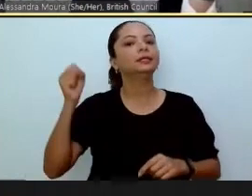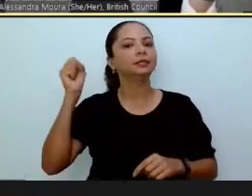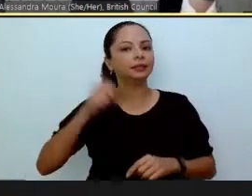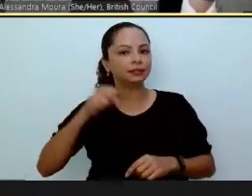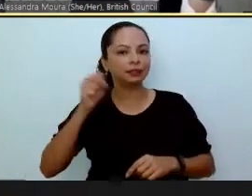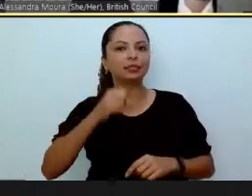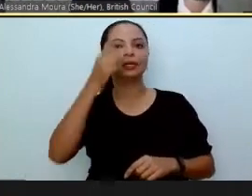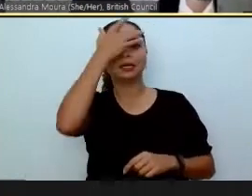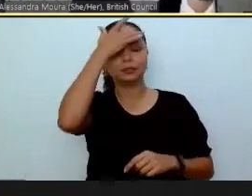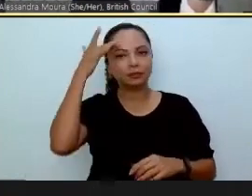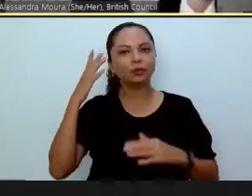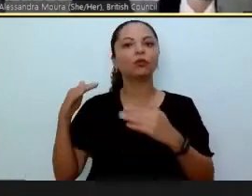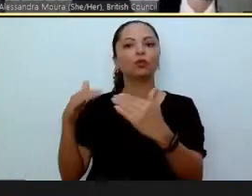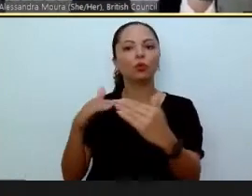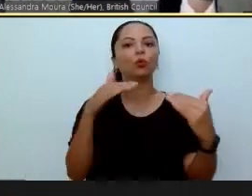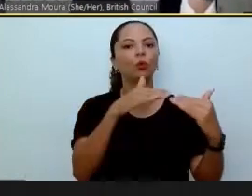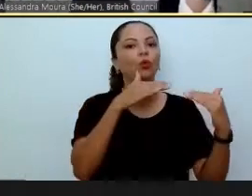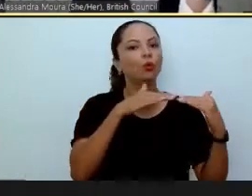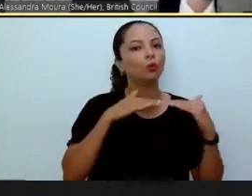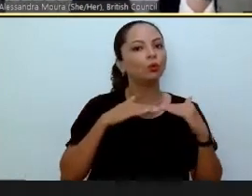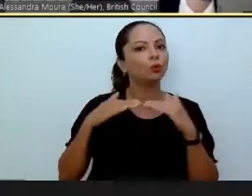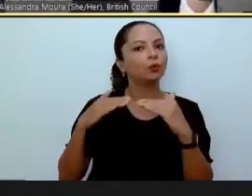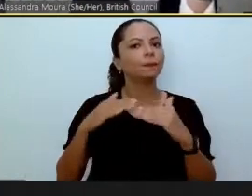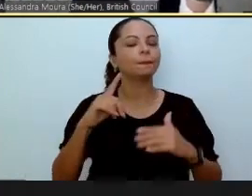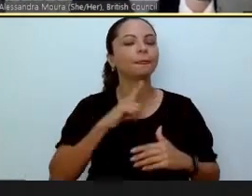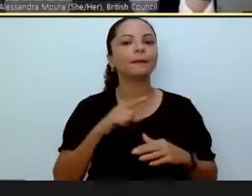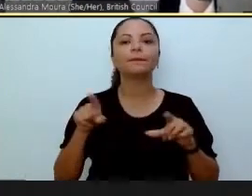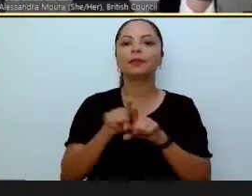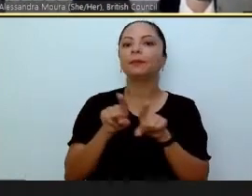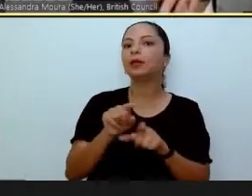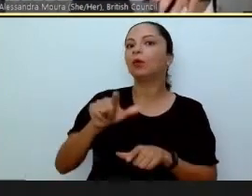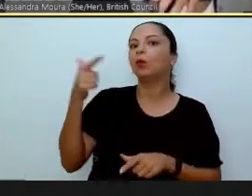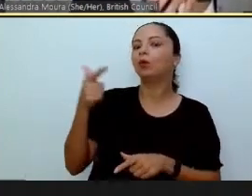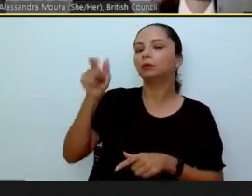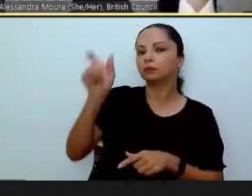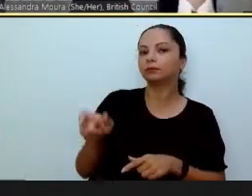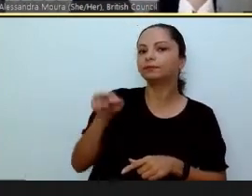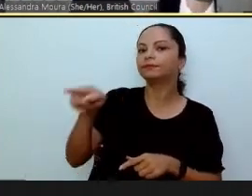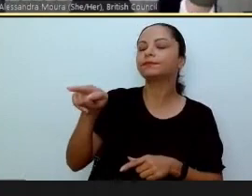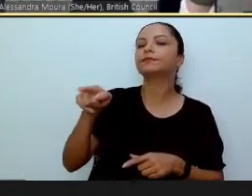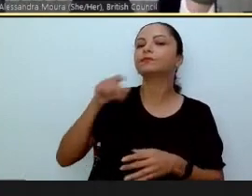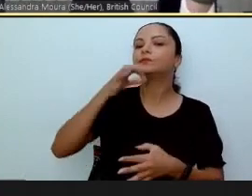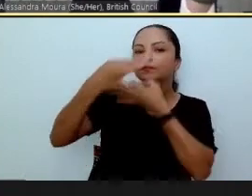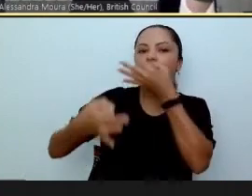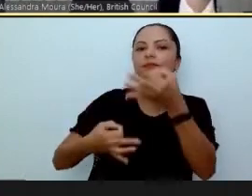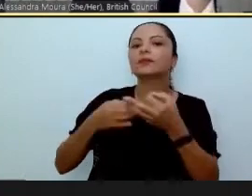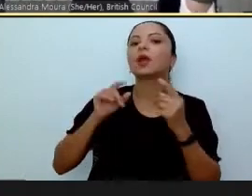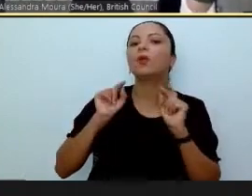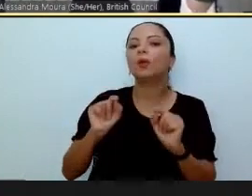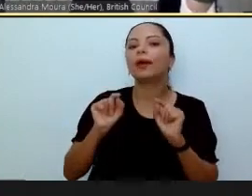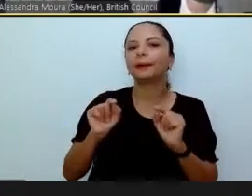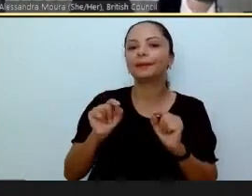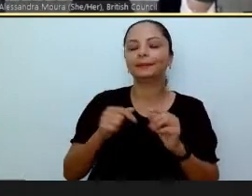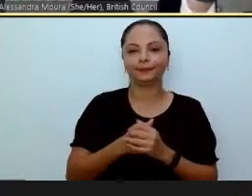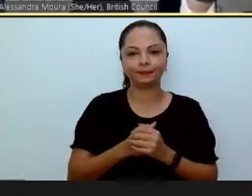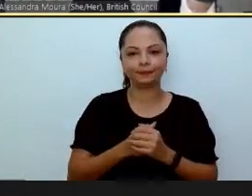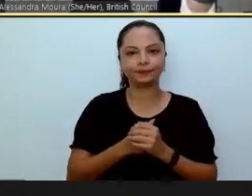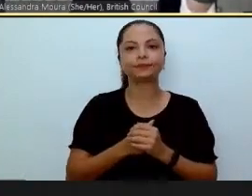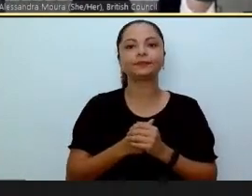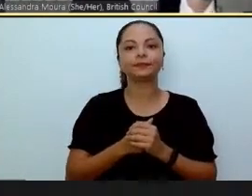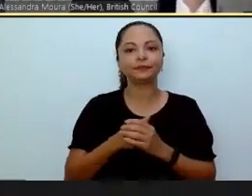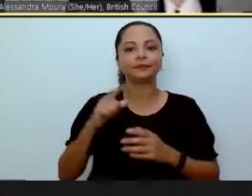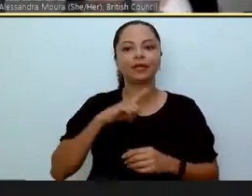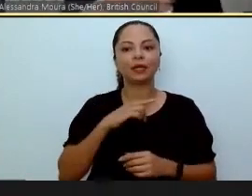quite interesting, is only it's 1% of